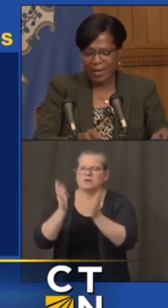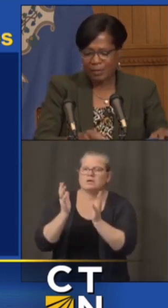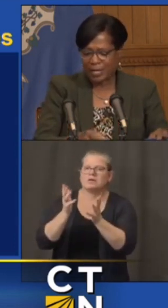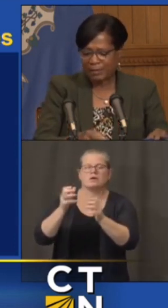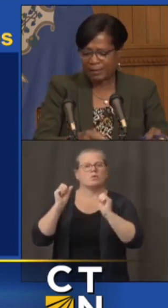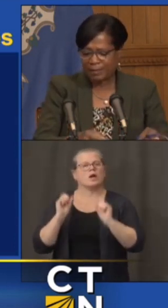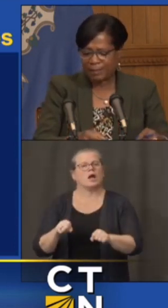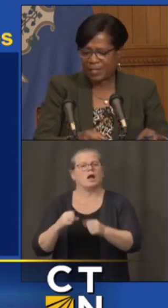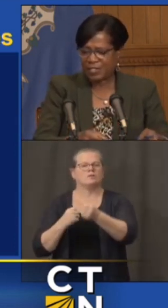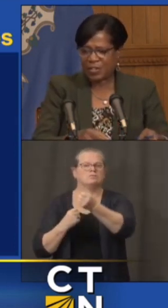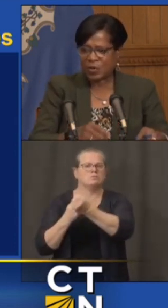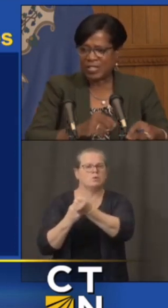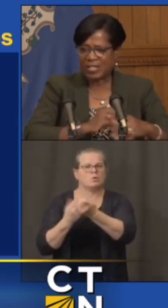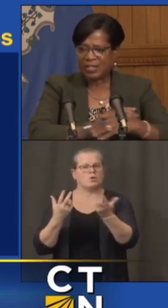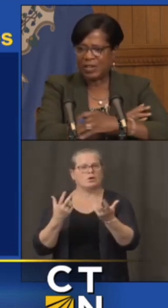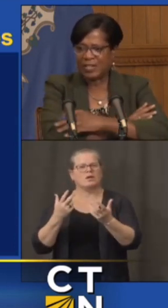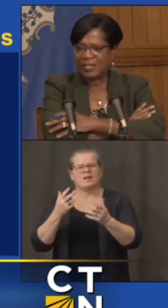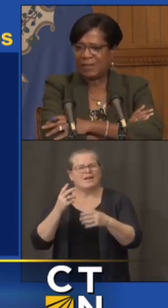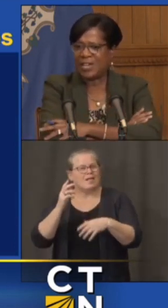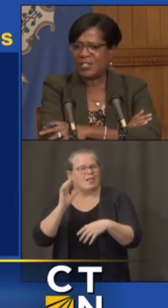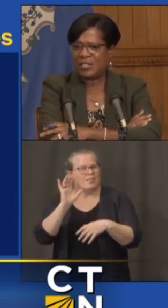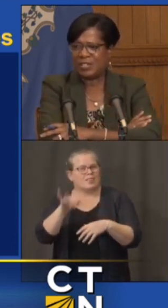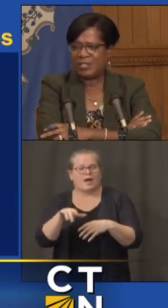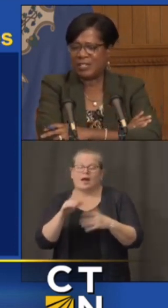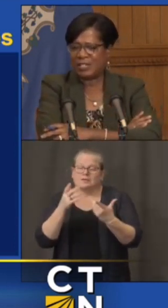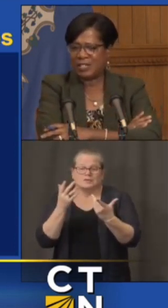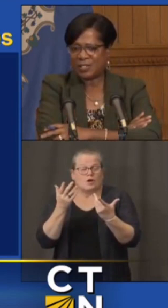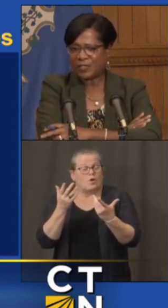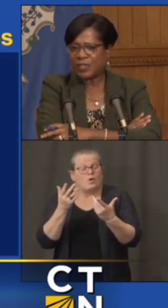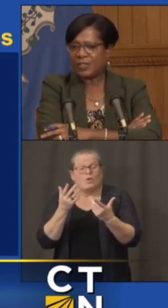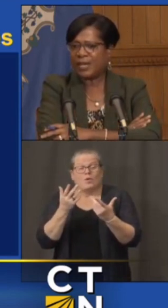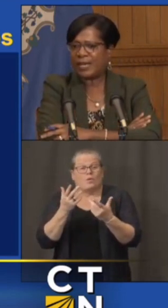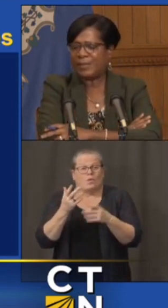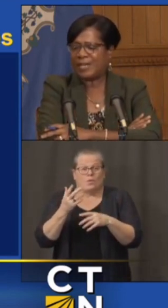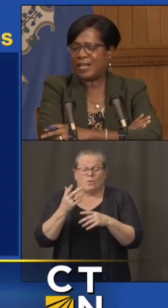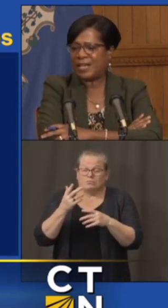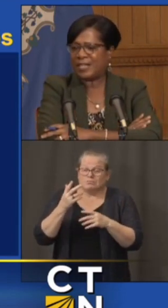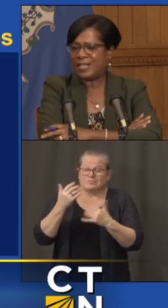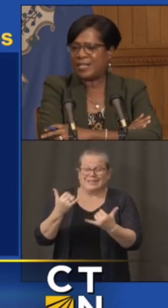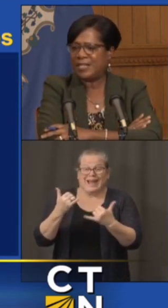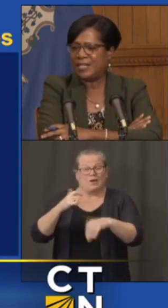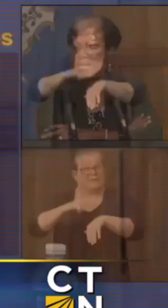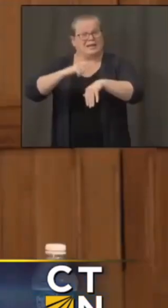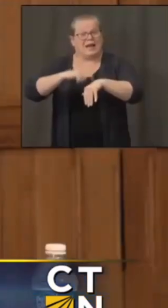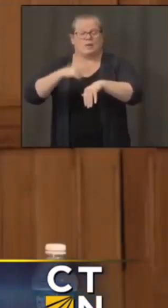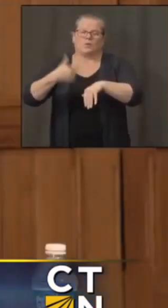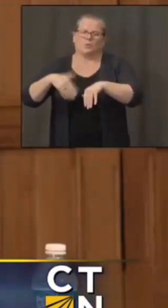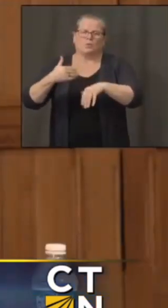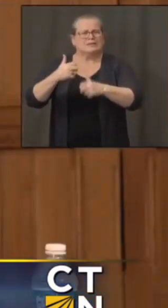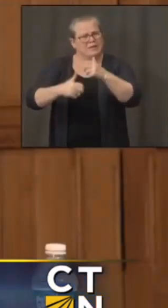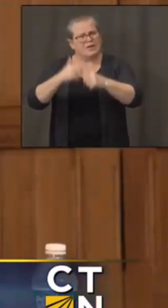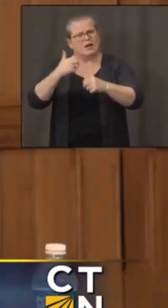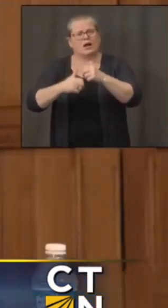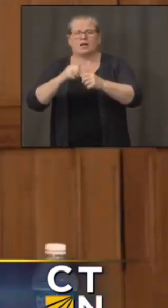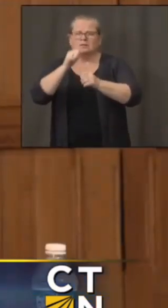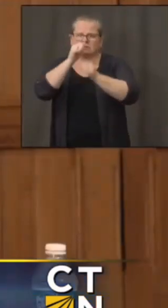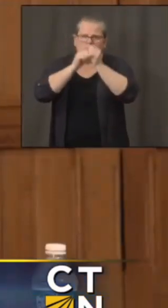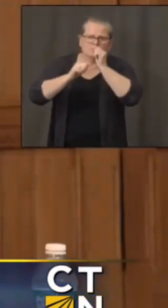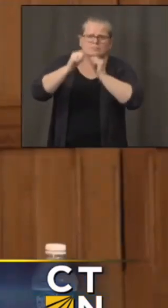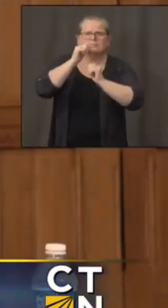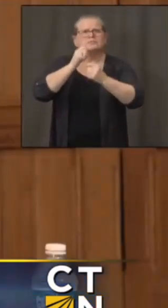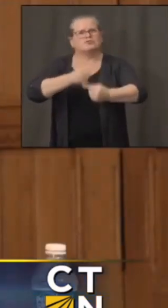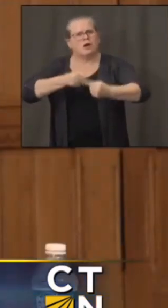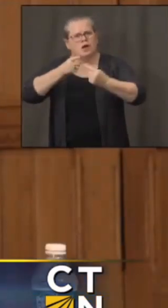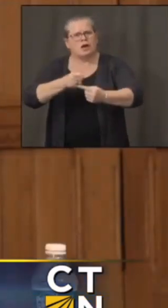I'll end by just noting that, as I mentioned, it's a difficult time, and I think, one thing we know that can